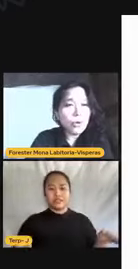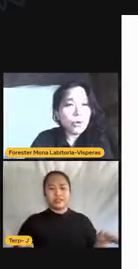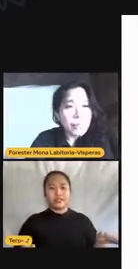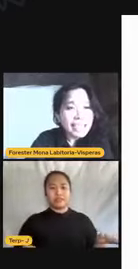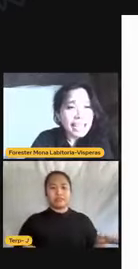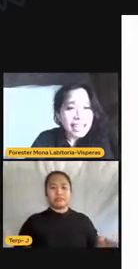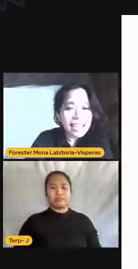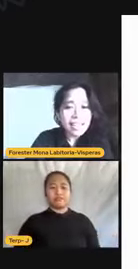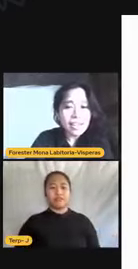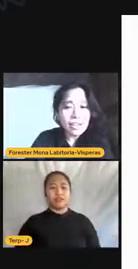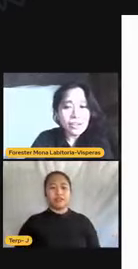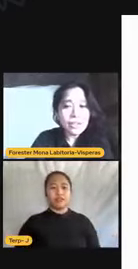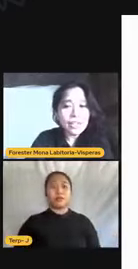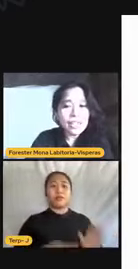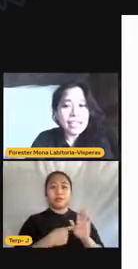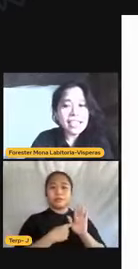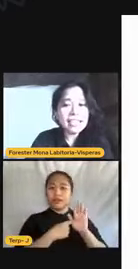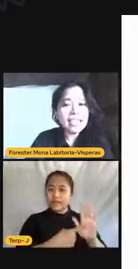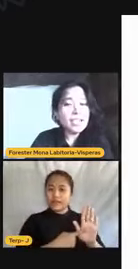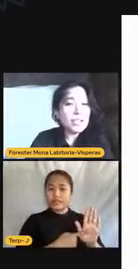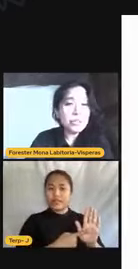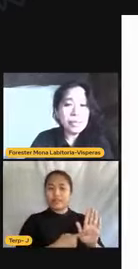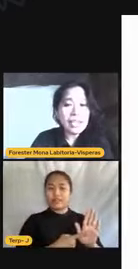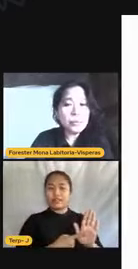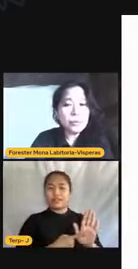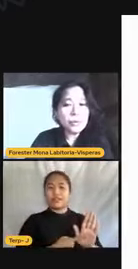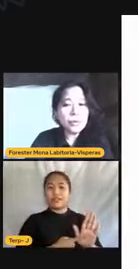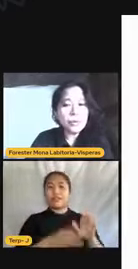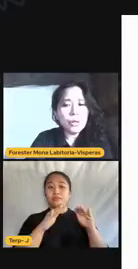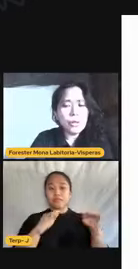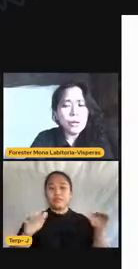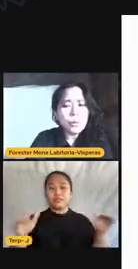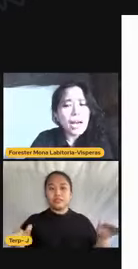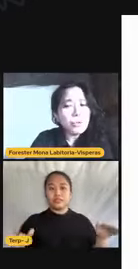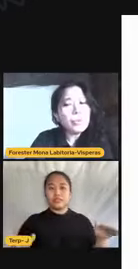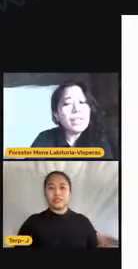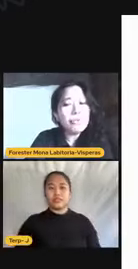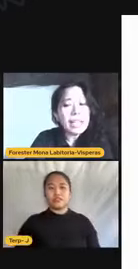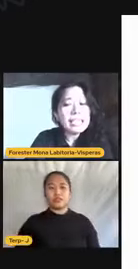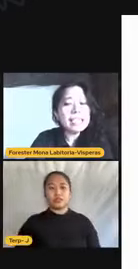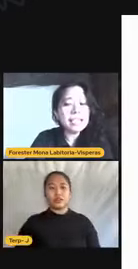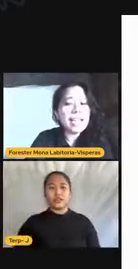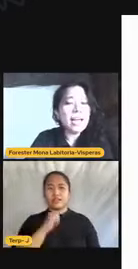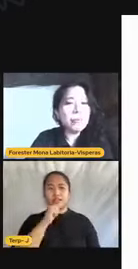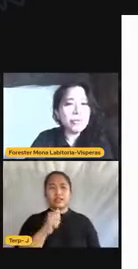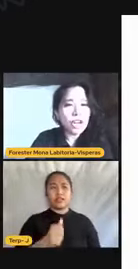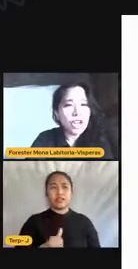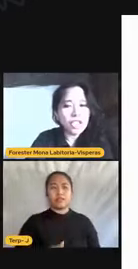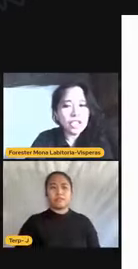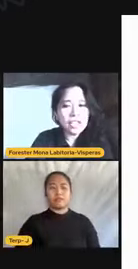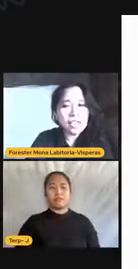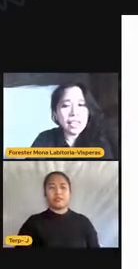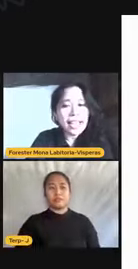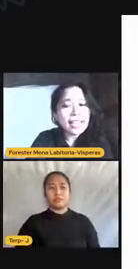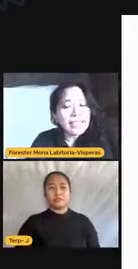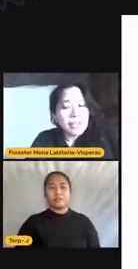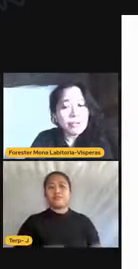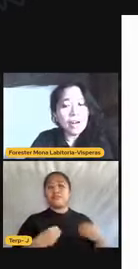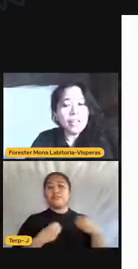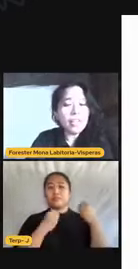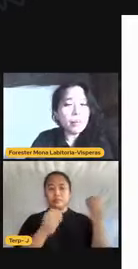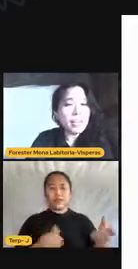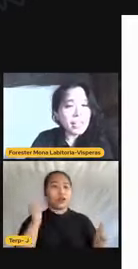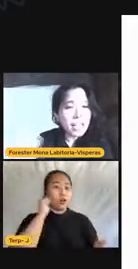behavior or be yaya for our kids. So mali po yun. We have to invest time for our children